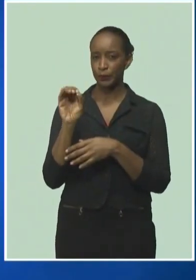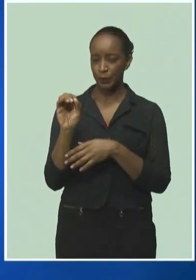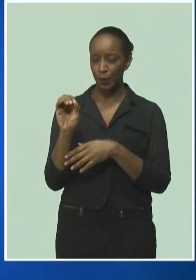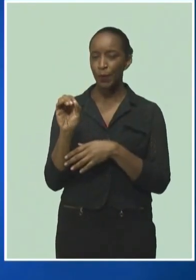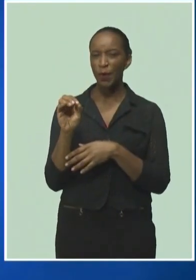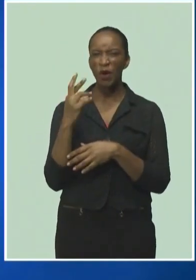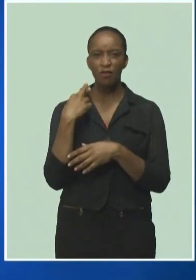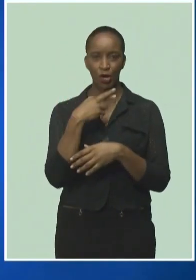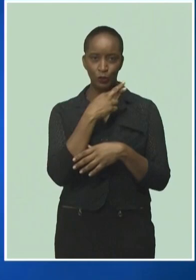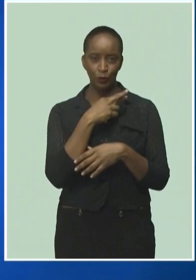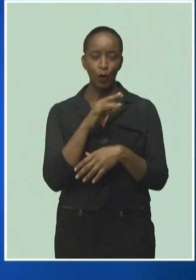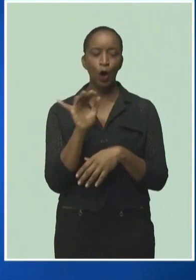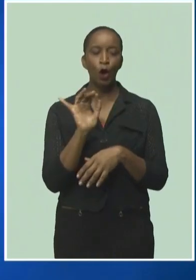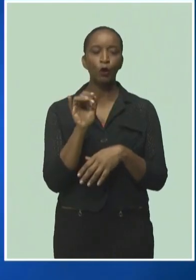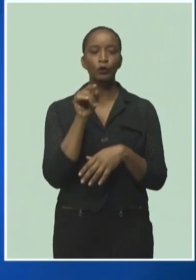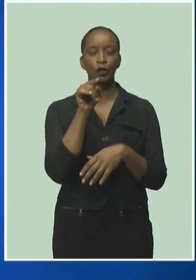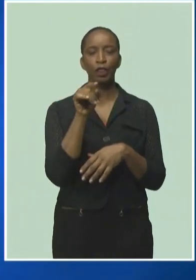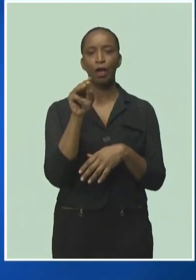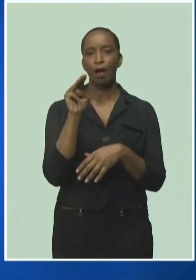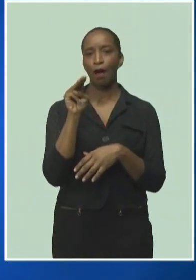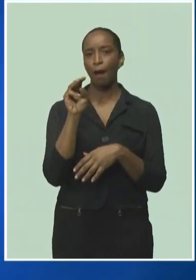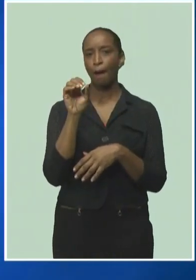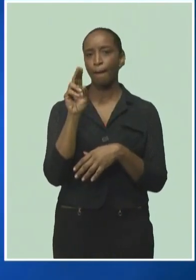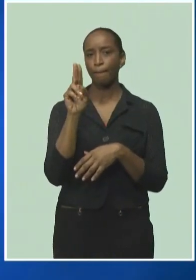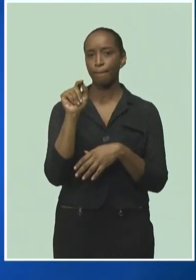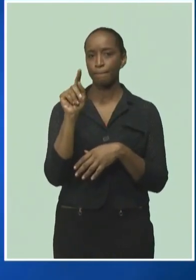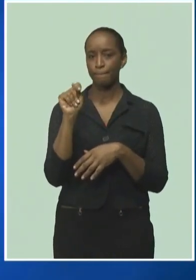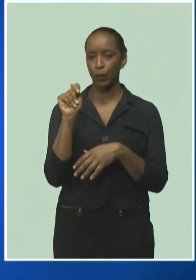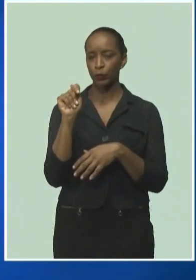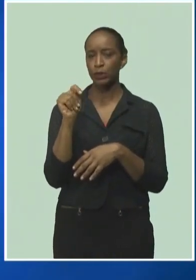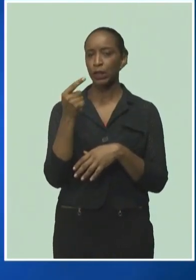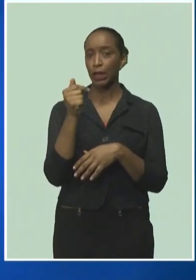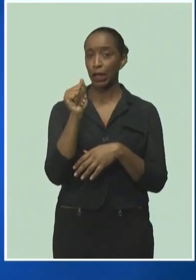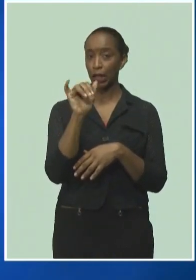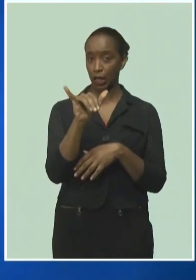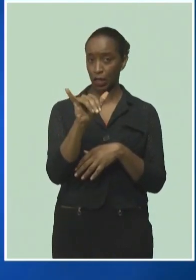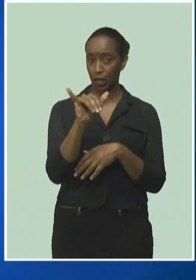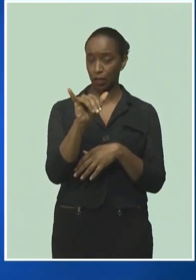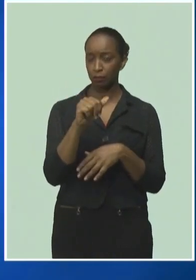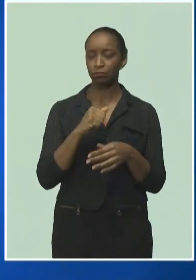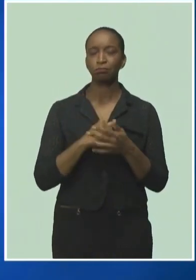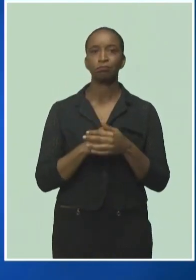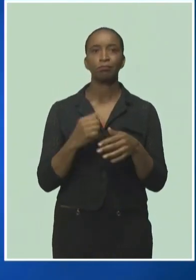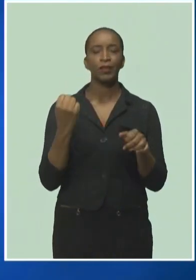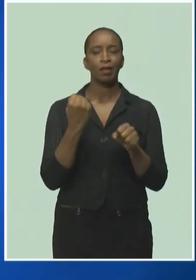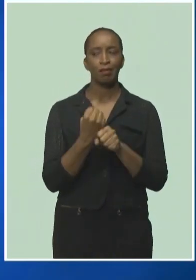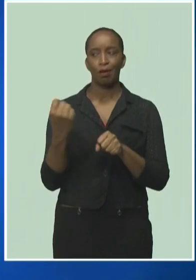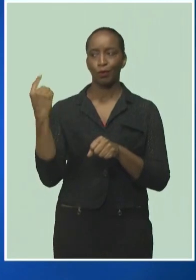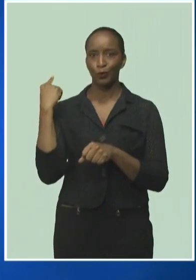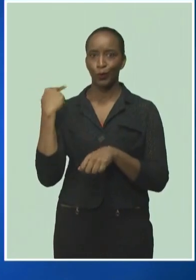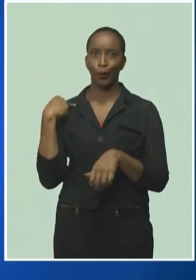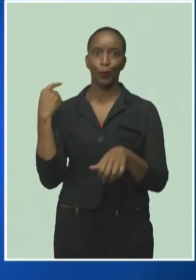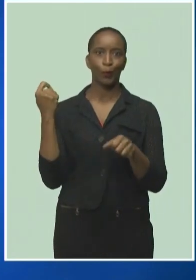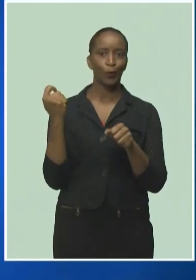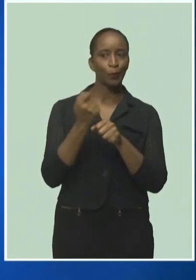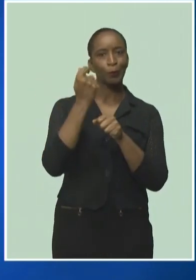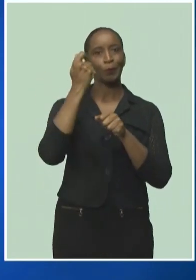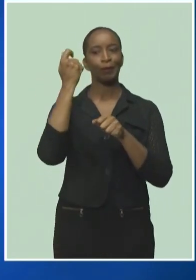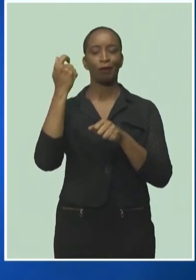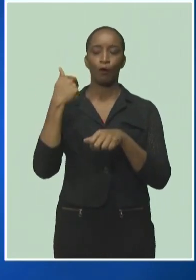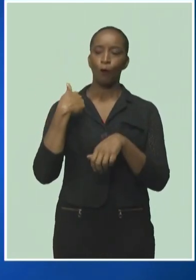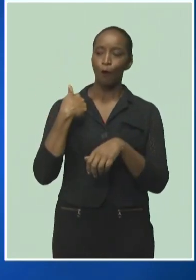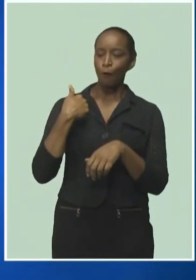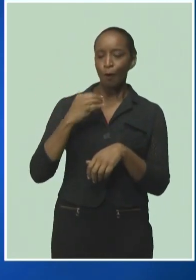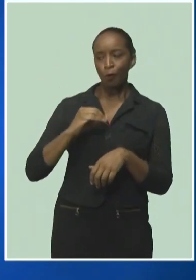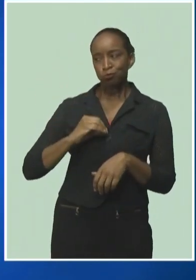year, it boosts my career a lot, my confidence, and I got eager to compete even more. Going to the regional finals,